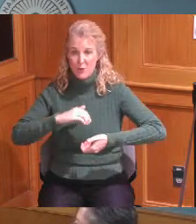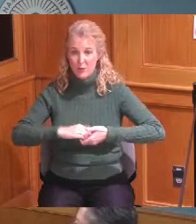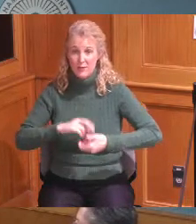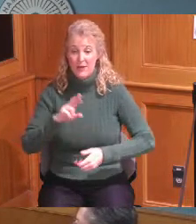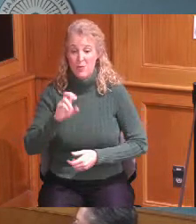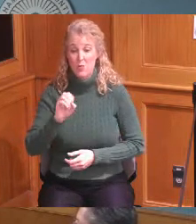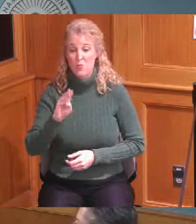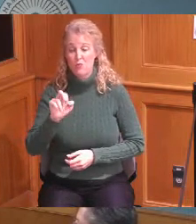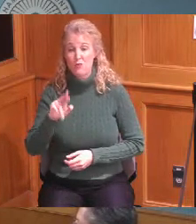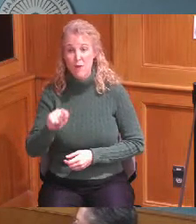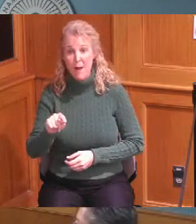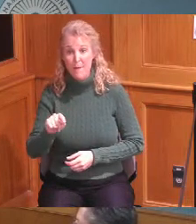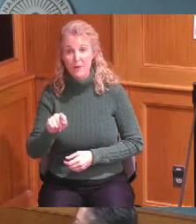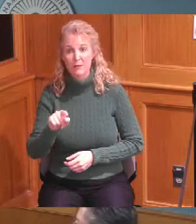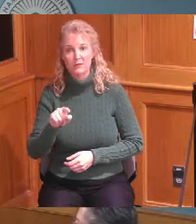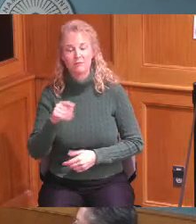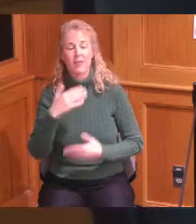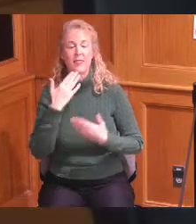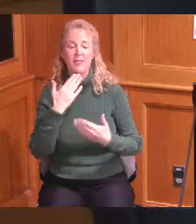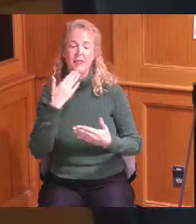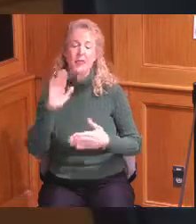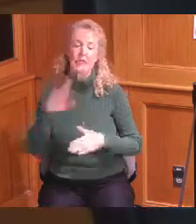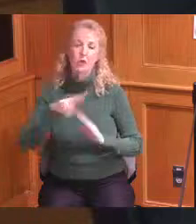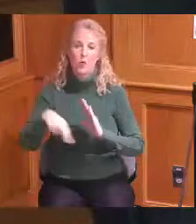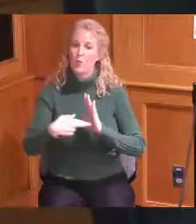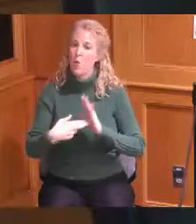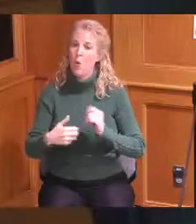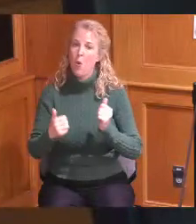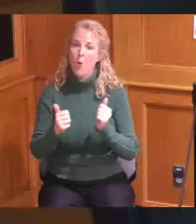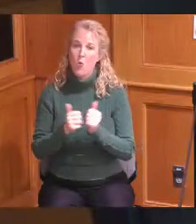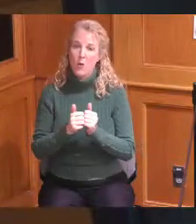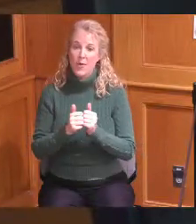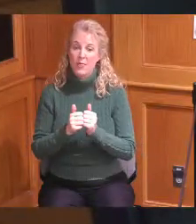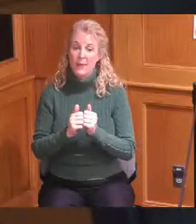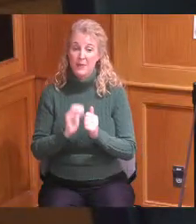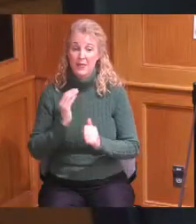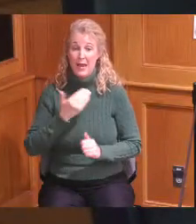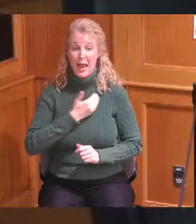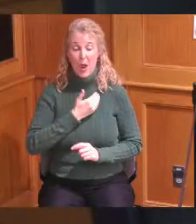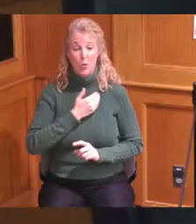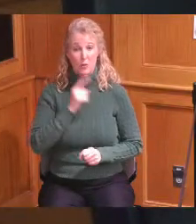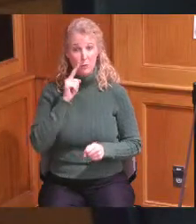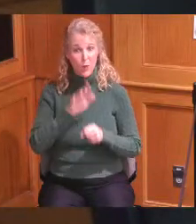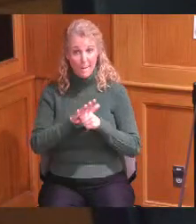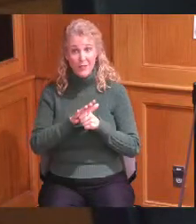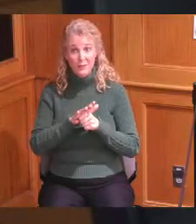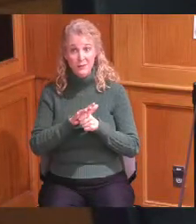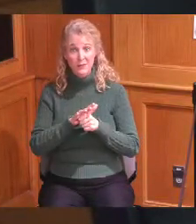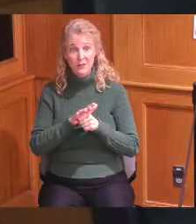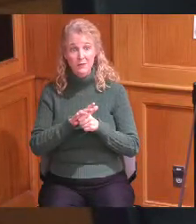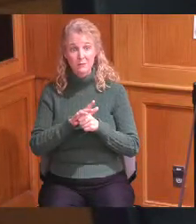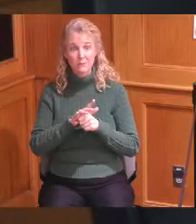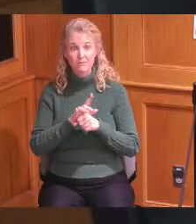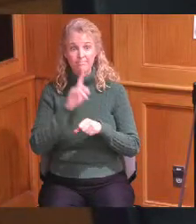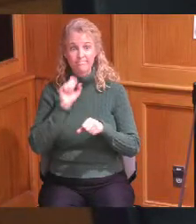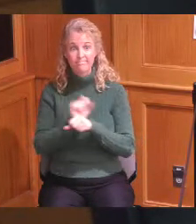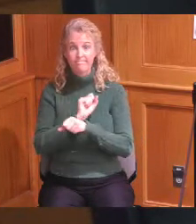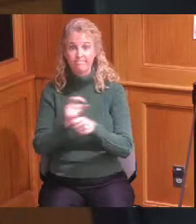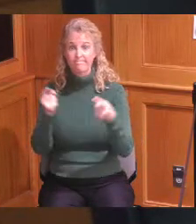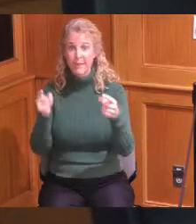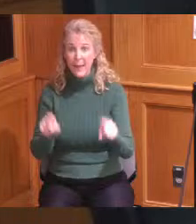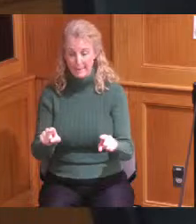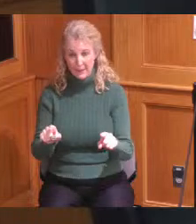to expand these conversations so that we can be true to our word here about trying to make sure everybody feels welcome